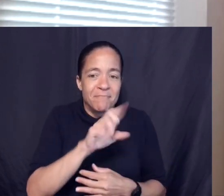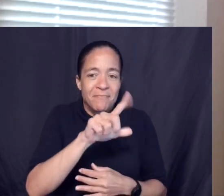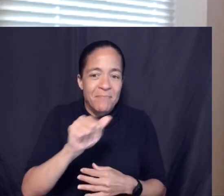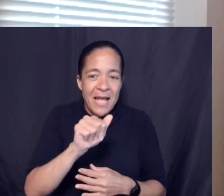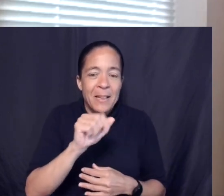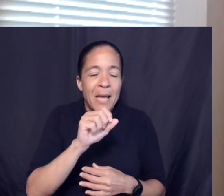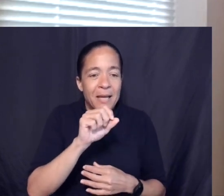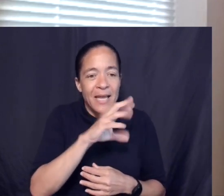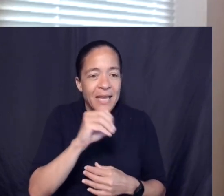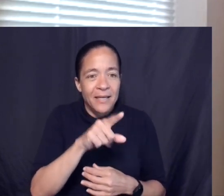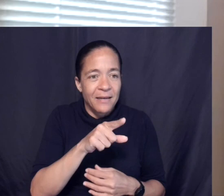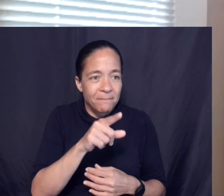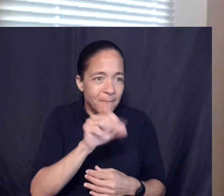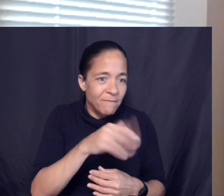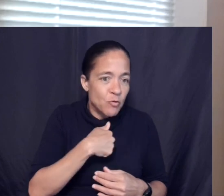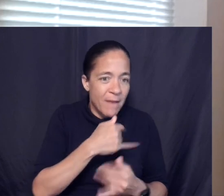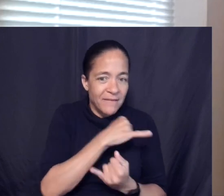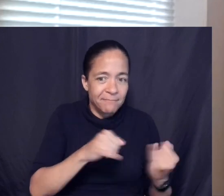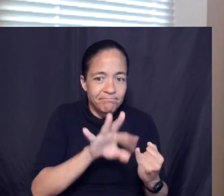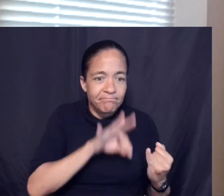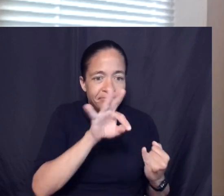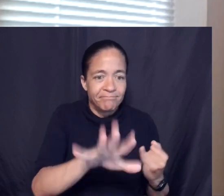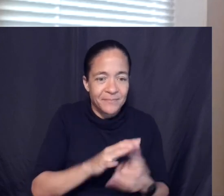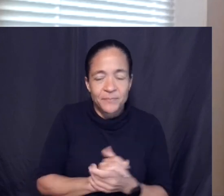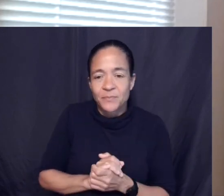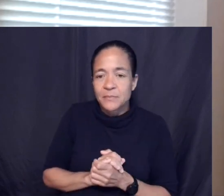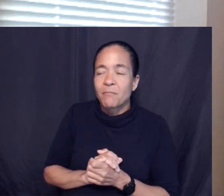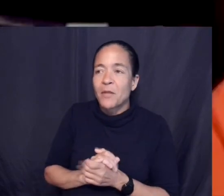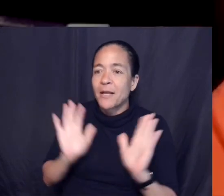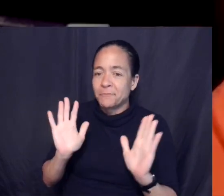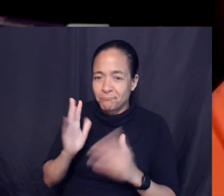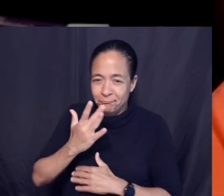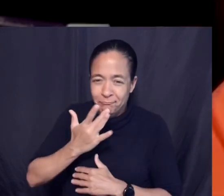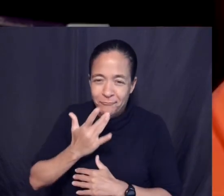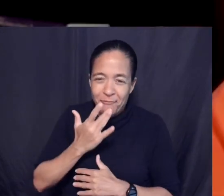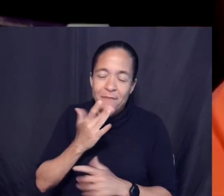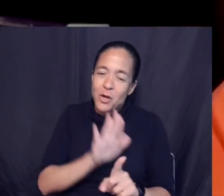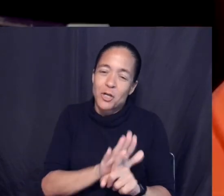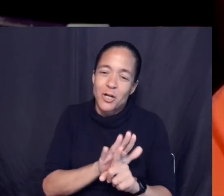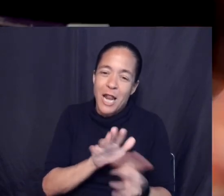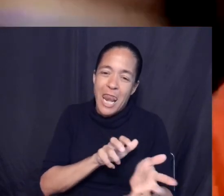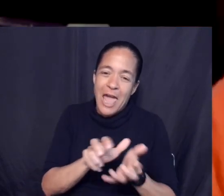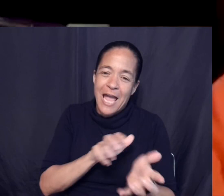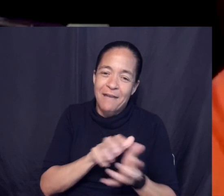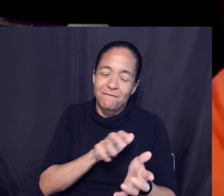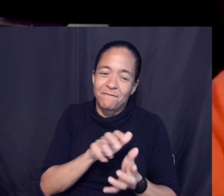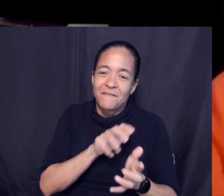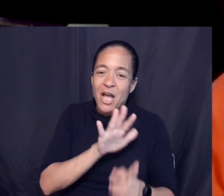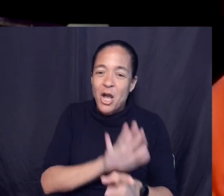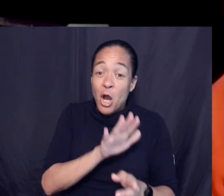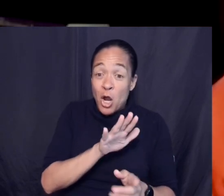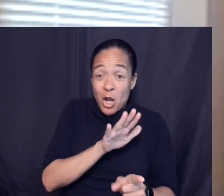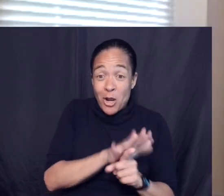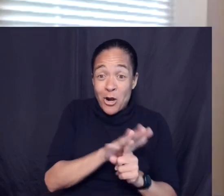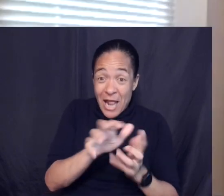Bella? And if you have a closing remark. So I'd have to say the favorite thing would be her laugh. She had the